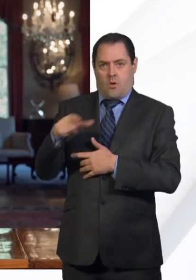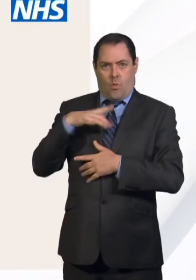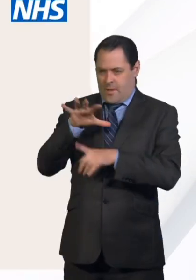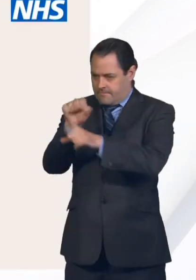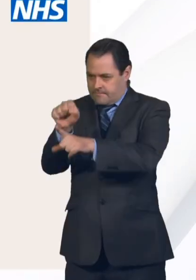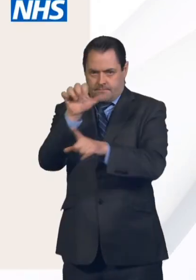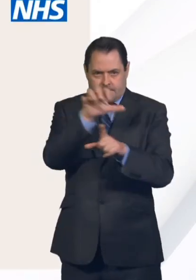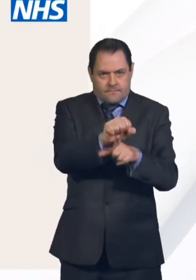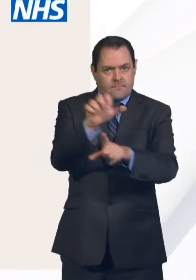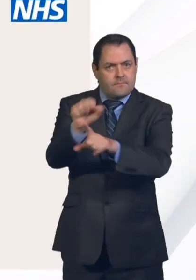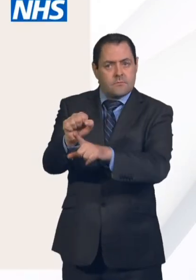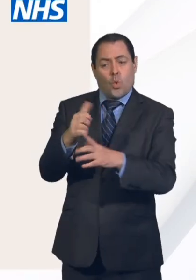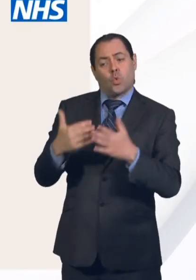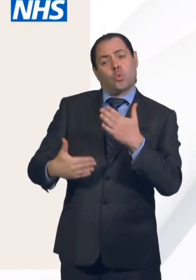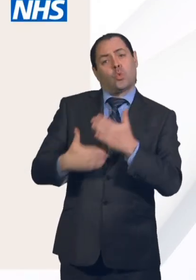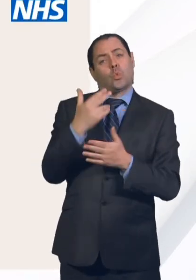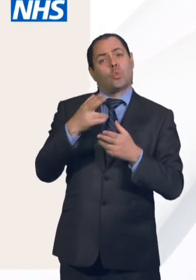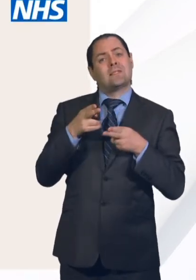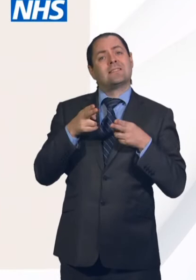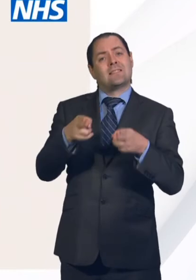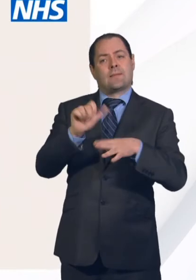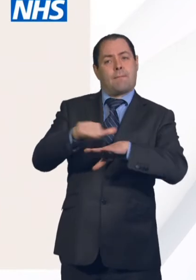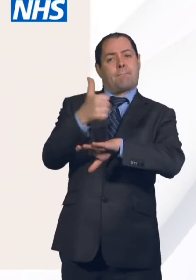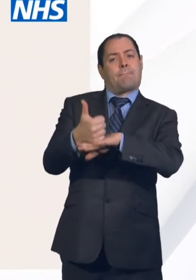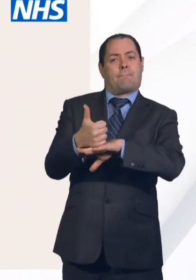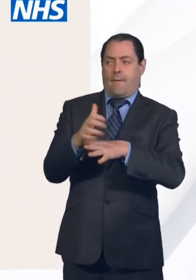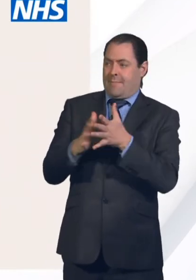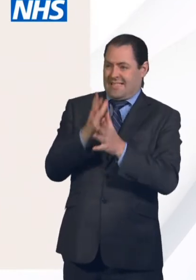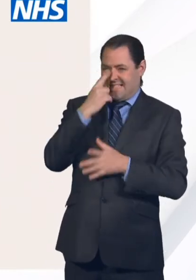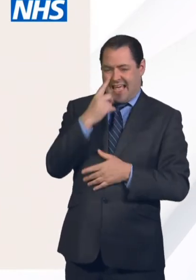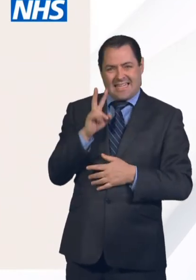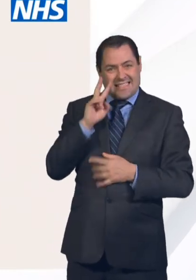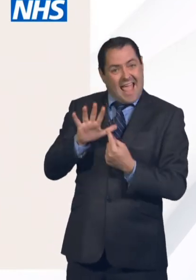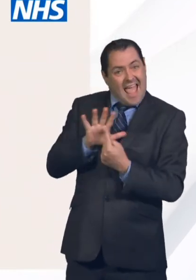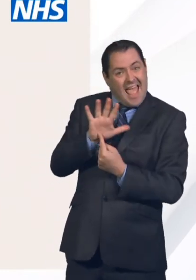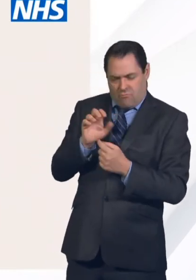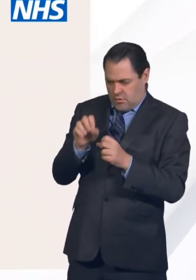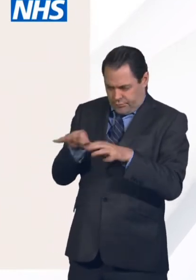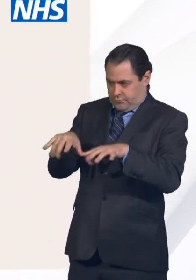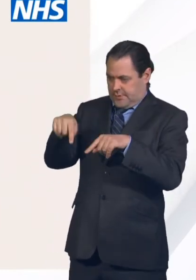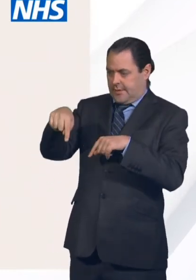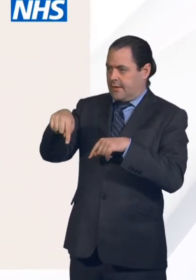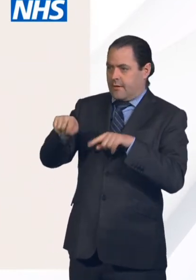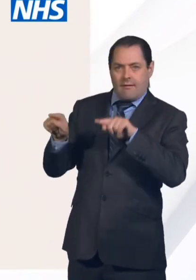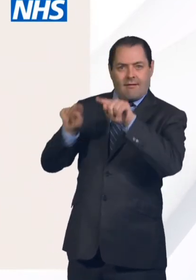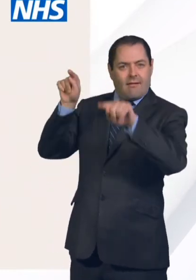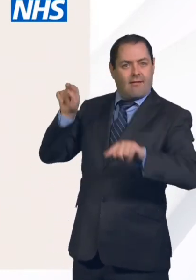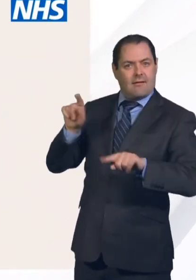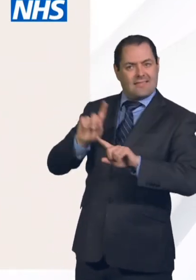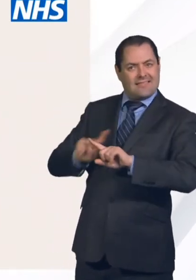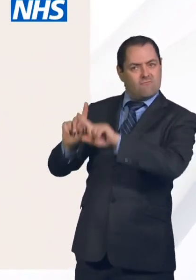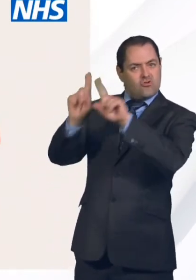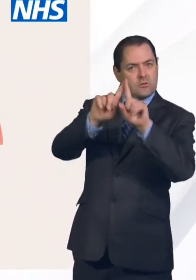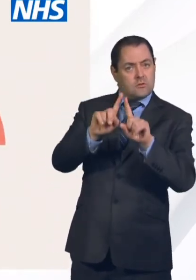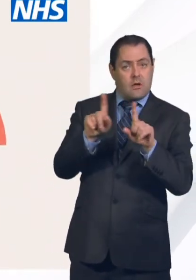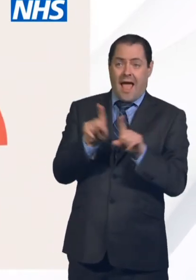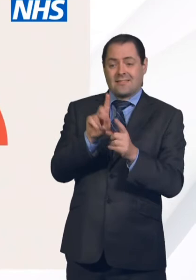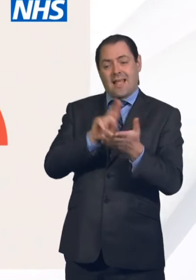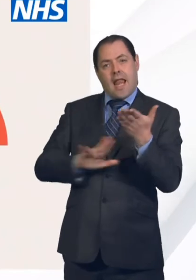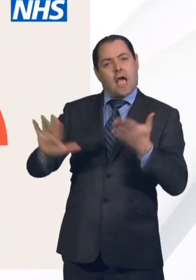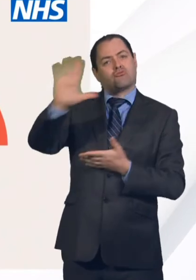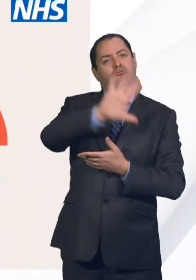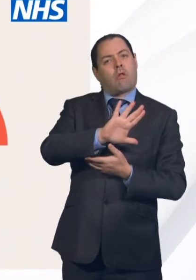system will be able in time to detect local flare-ups in your area, as well as giving us a national